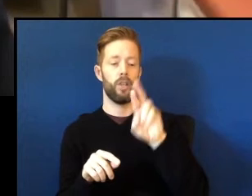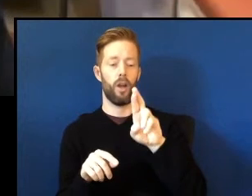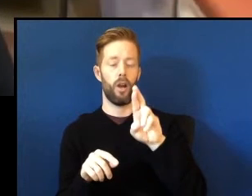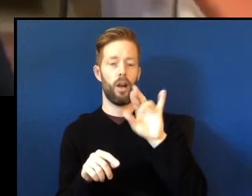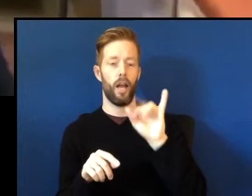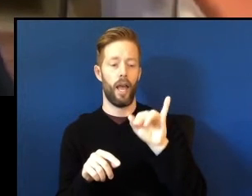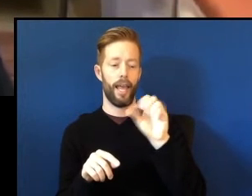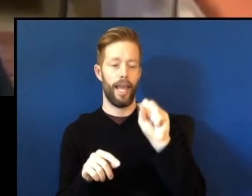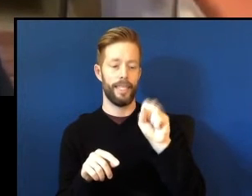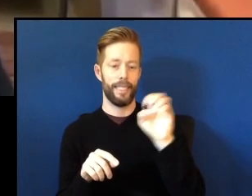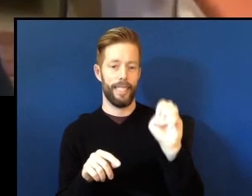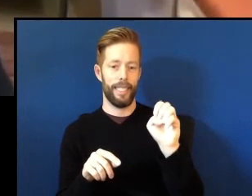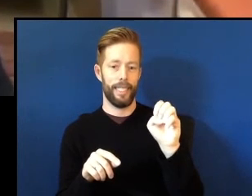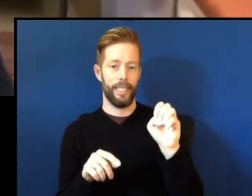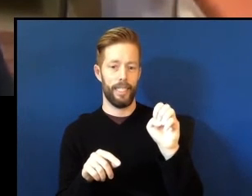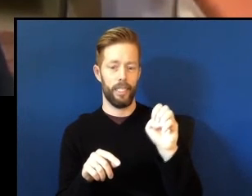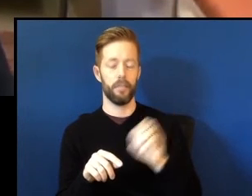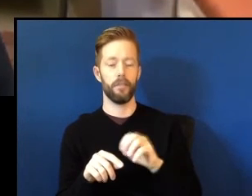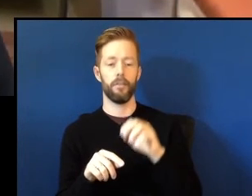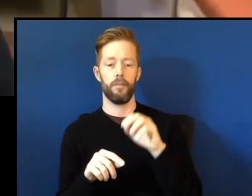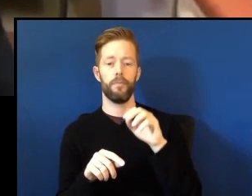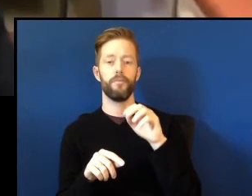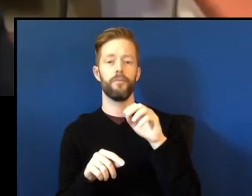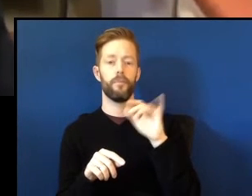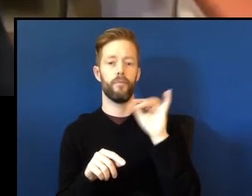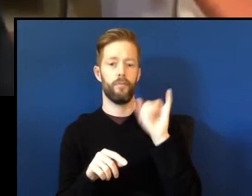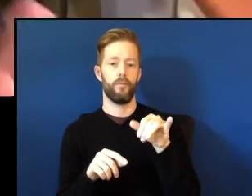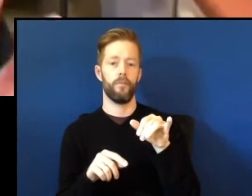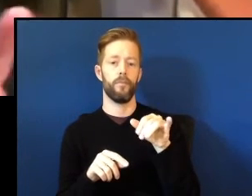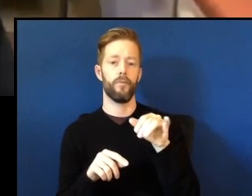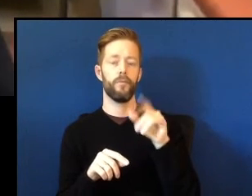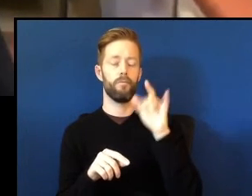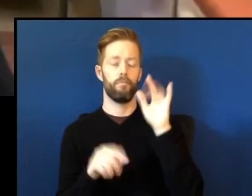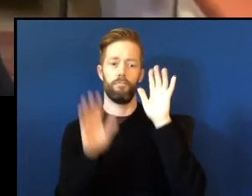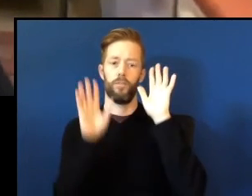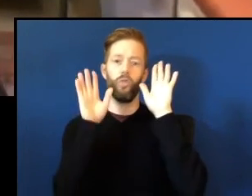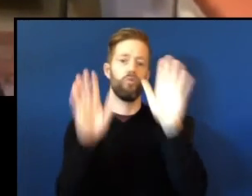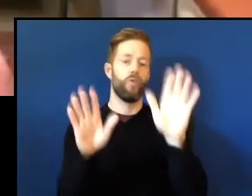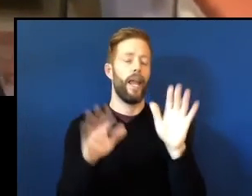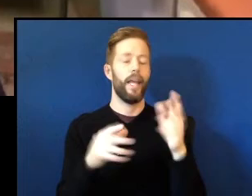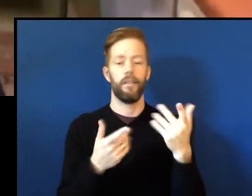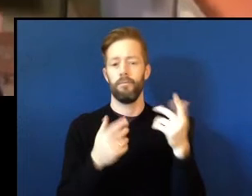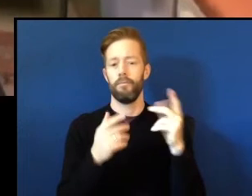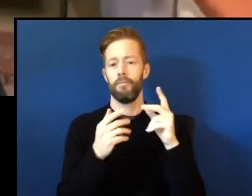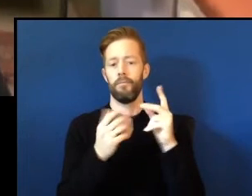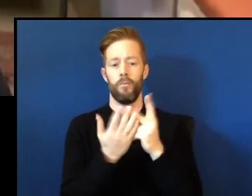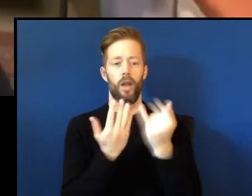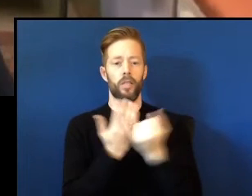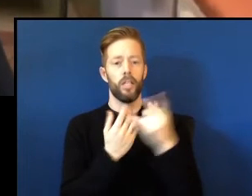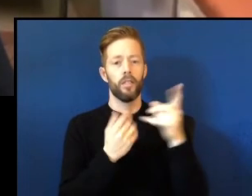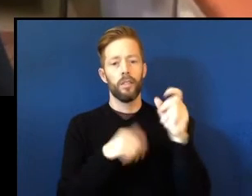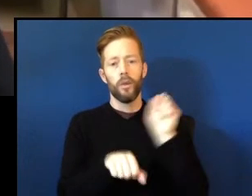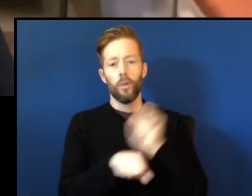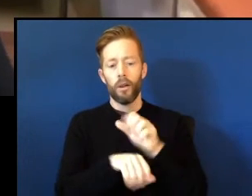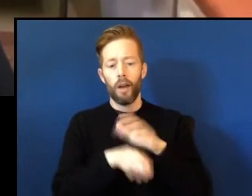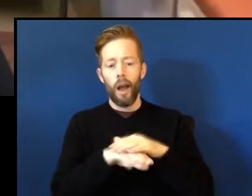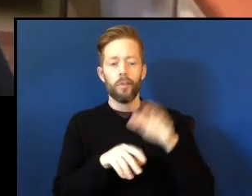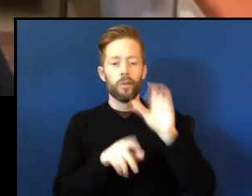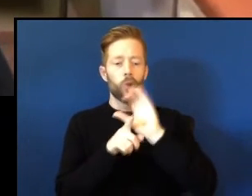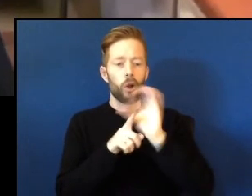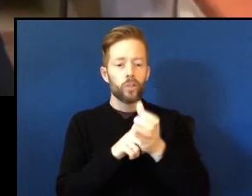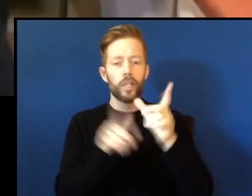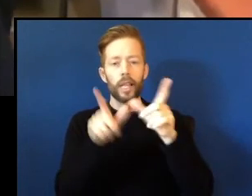the RISE Project, is another great group that's working on issues of access to STEM and issues of cultural